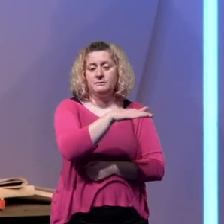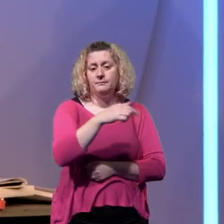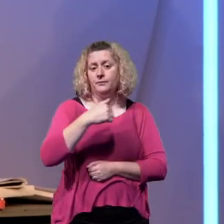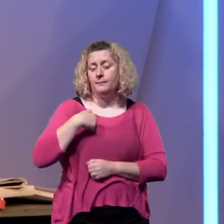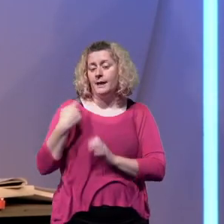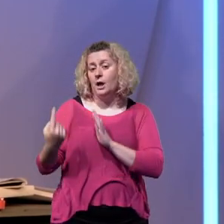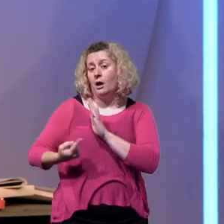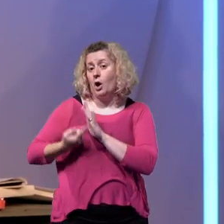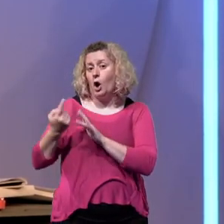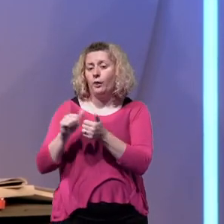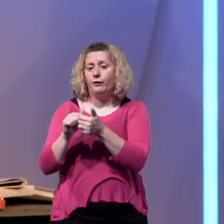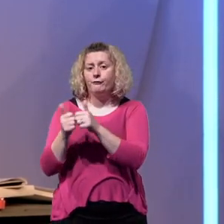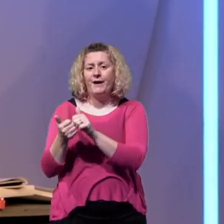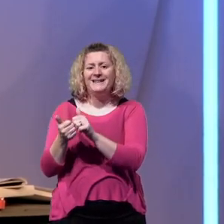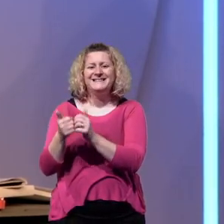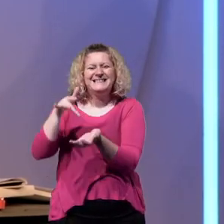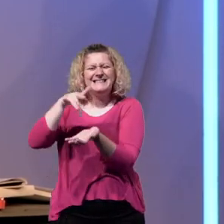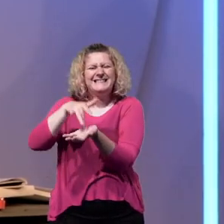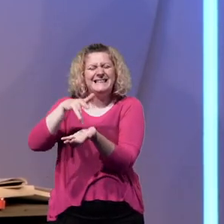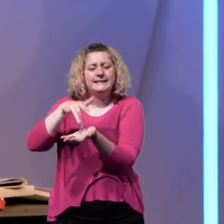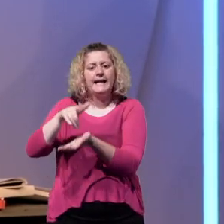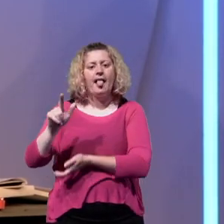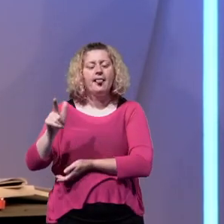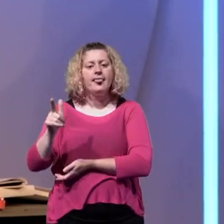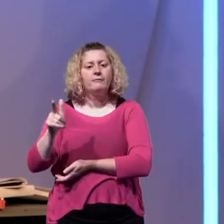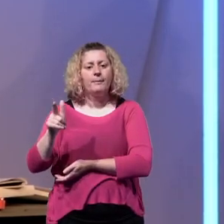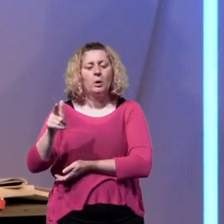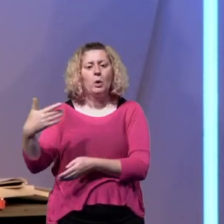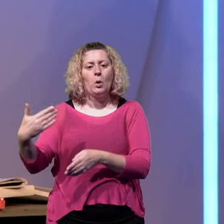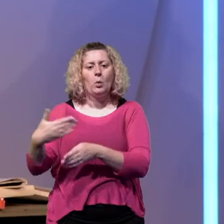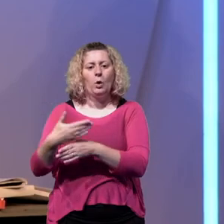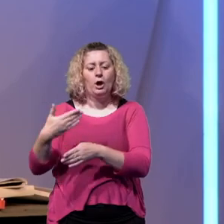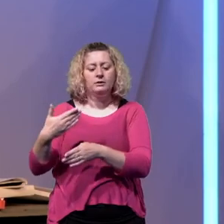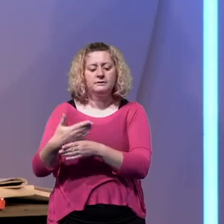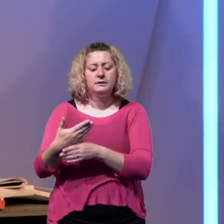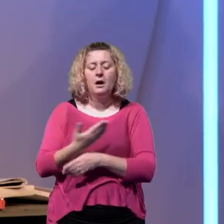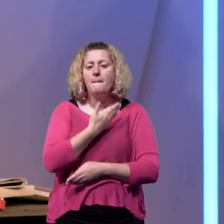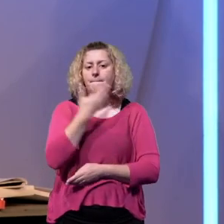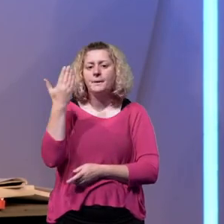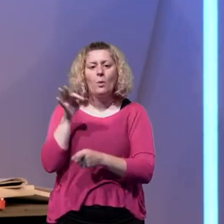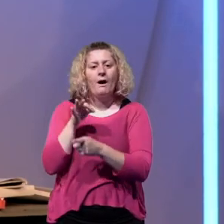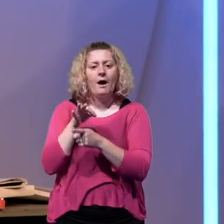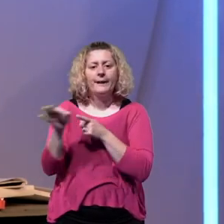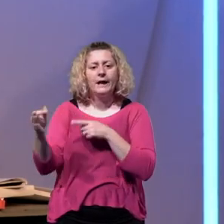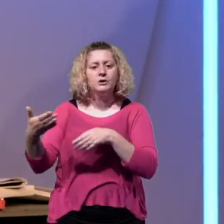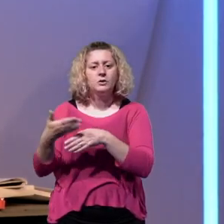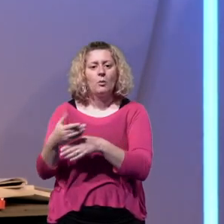Henry Corbett, in the inner city of Liverpool, and he tells me that there are no applications for jobs there.